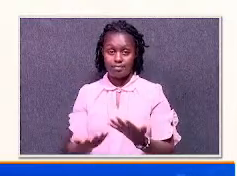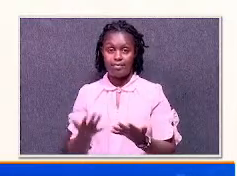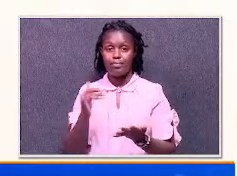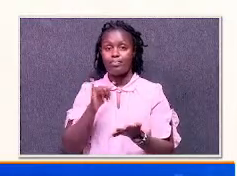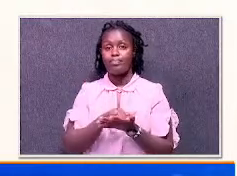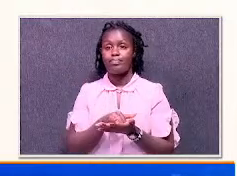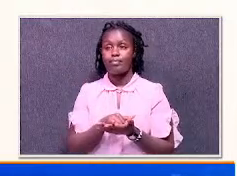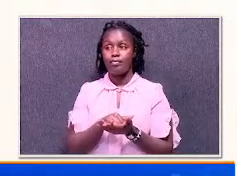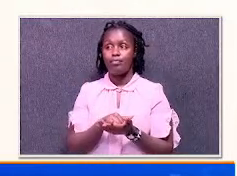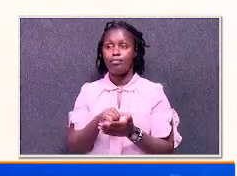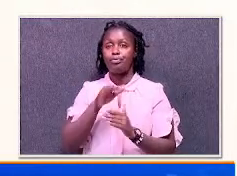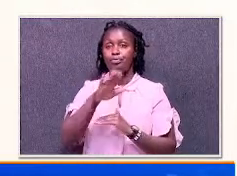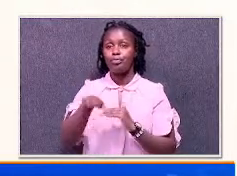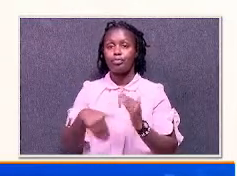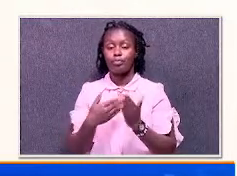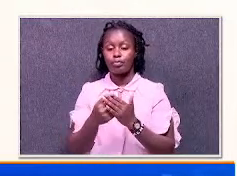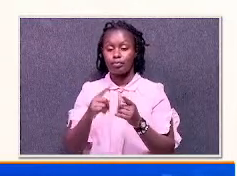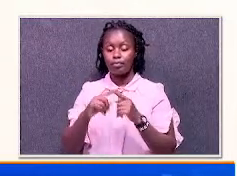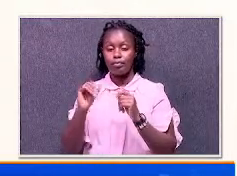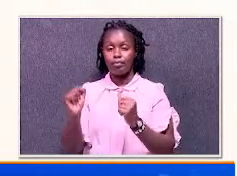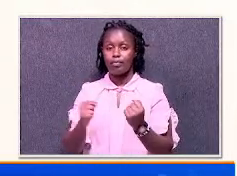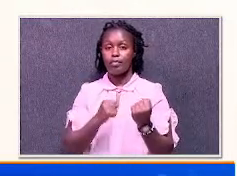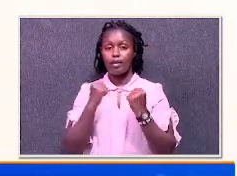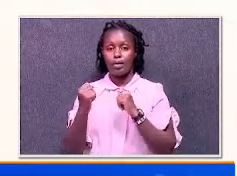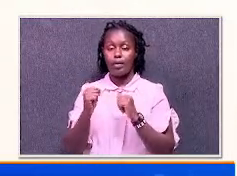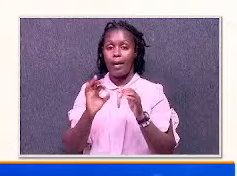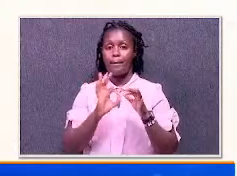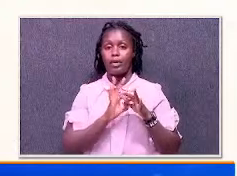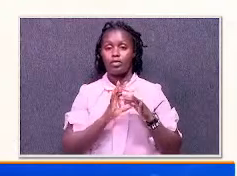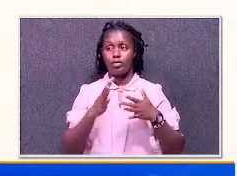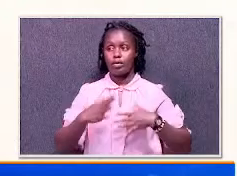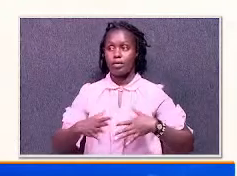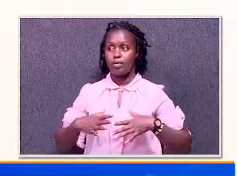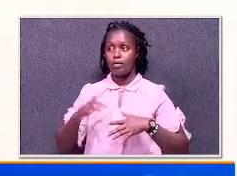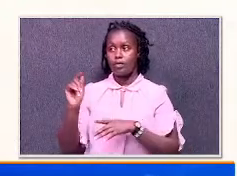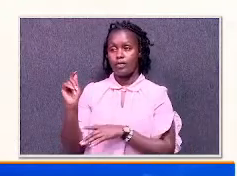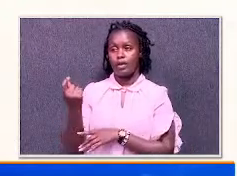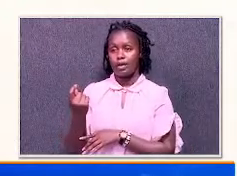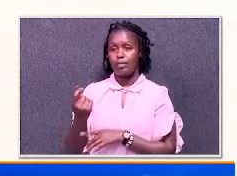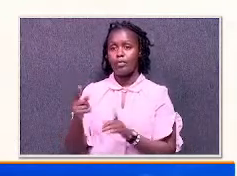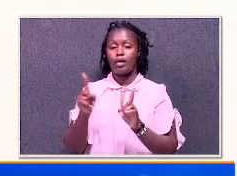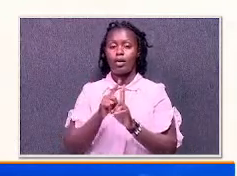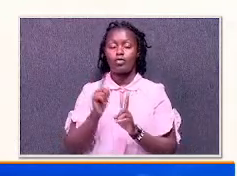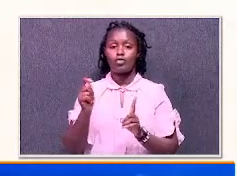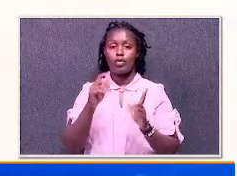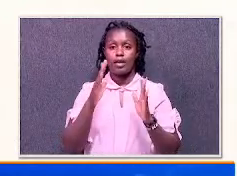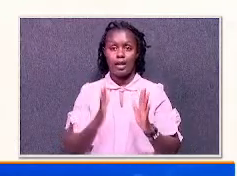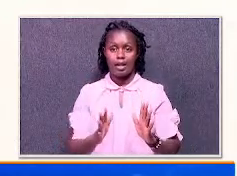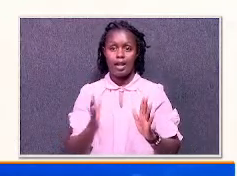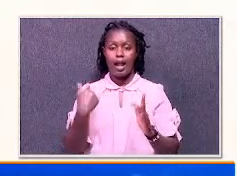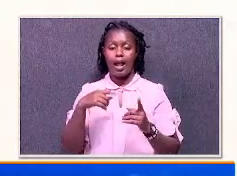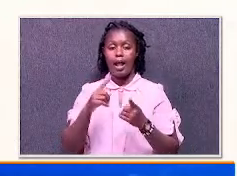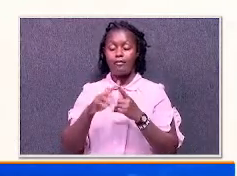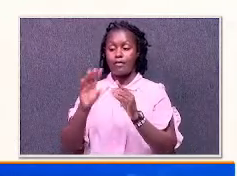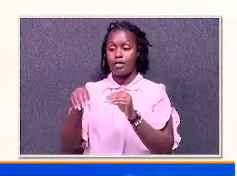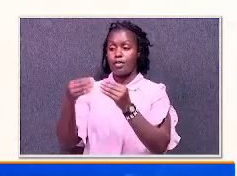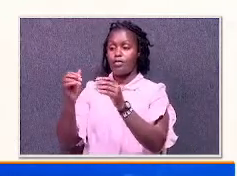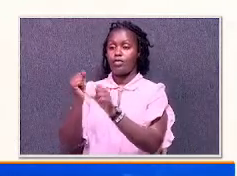that all sovereign power belongs to the people of Kenya, and Kenyans have put them there